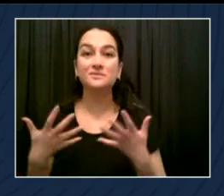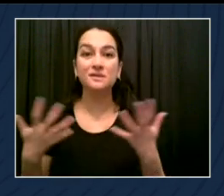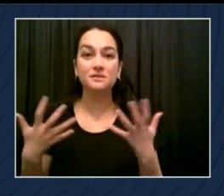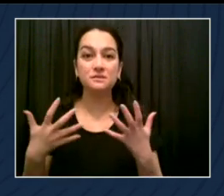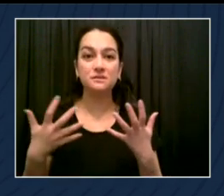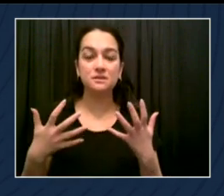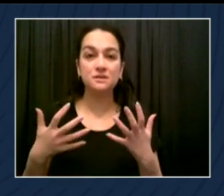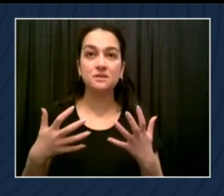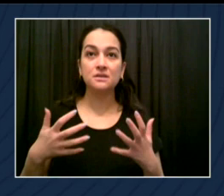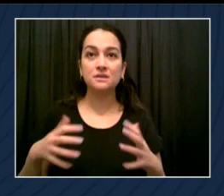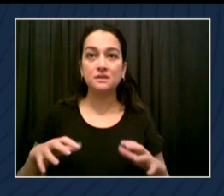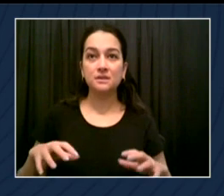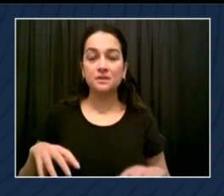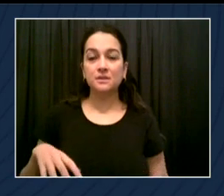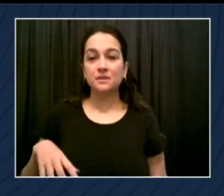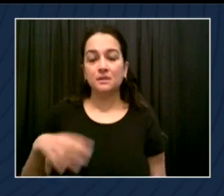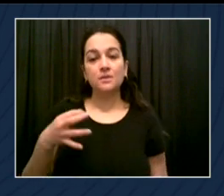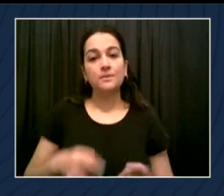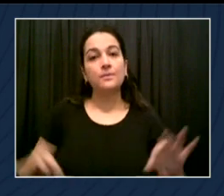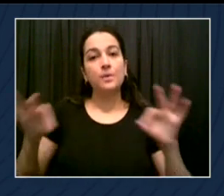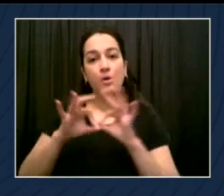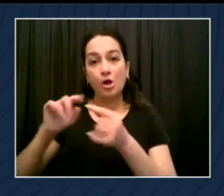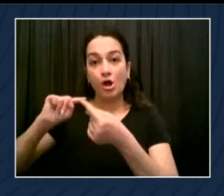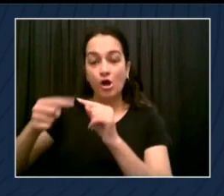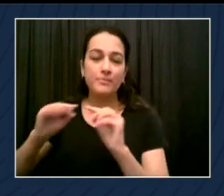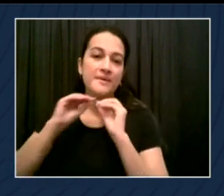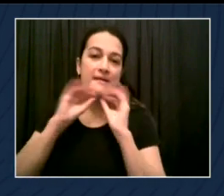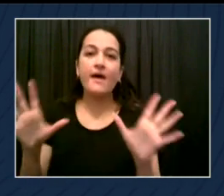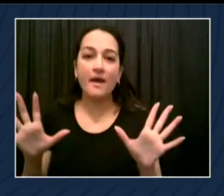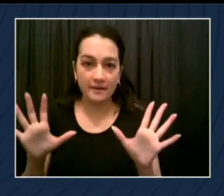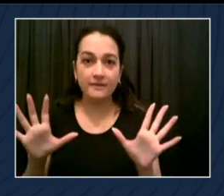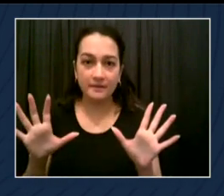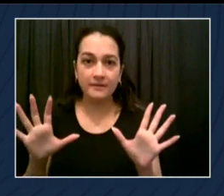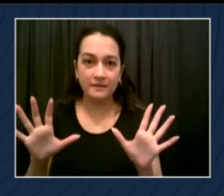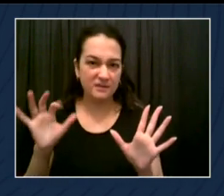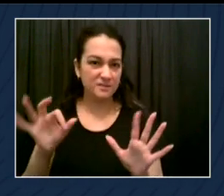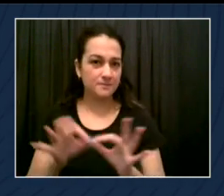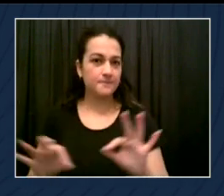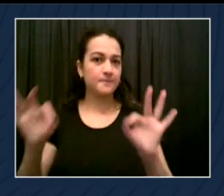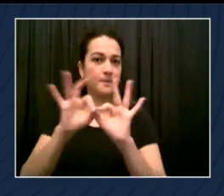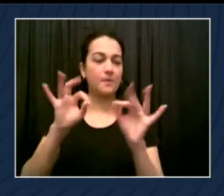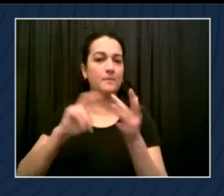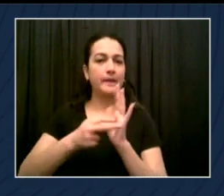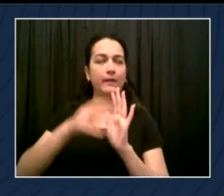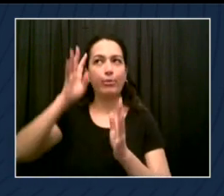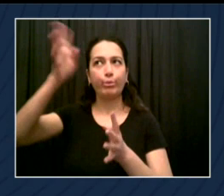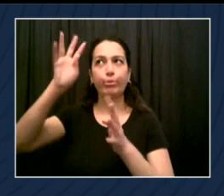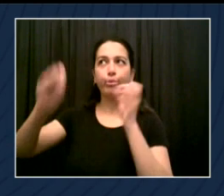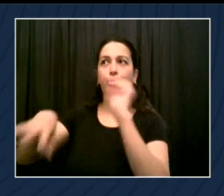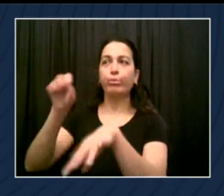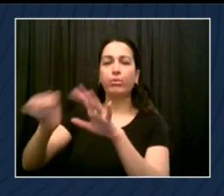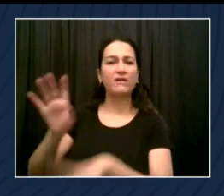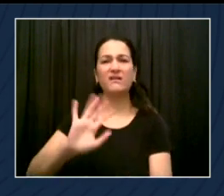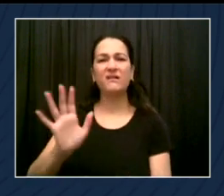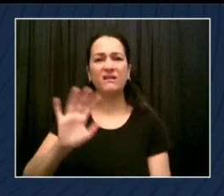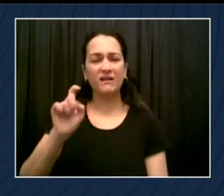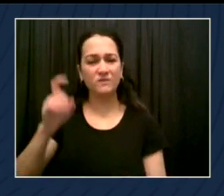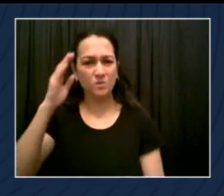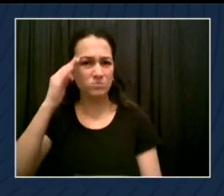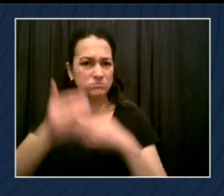have reservations about getting vaccinated. The American healthcare system hasn't always proven itself to be